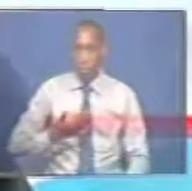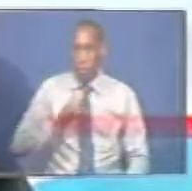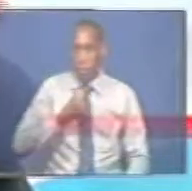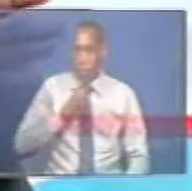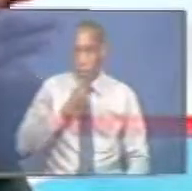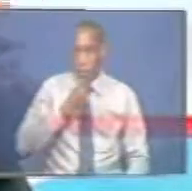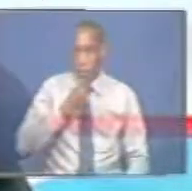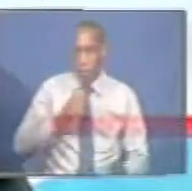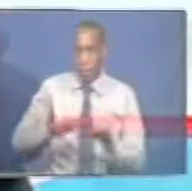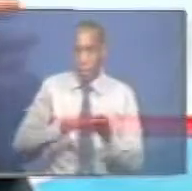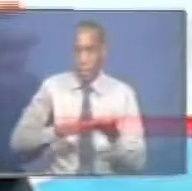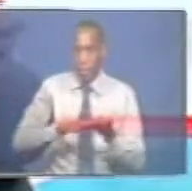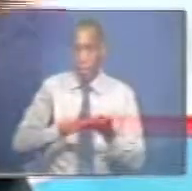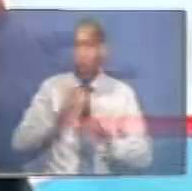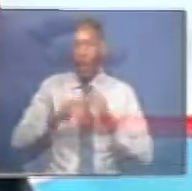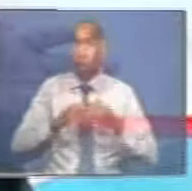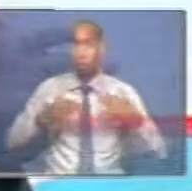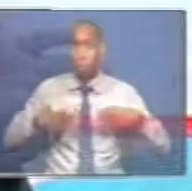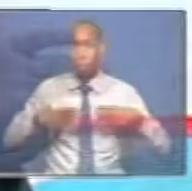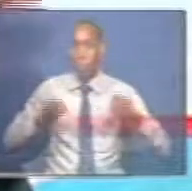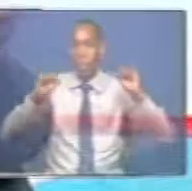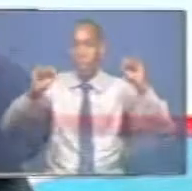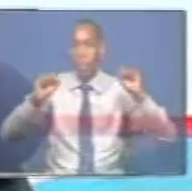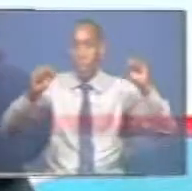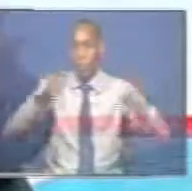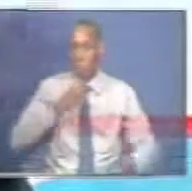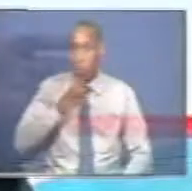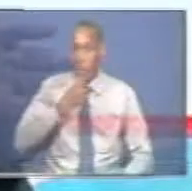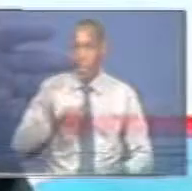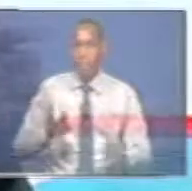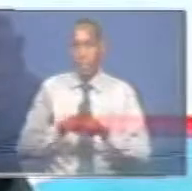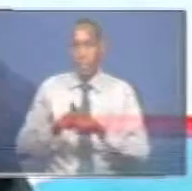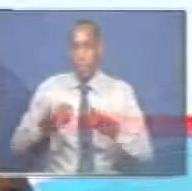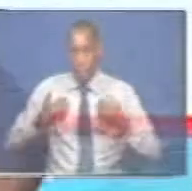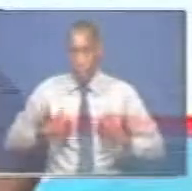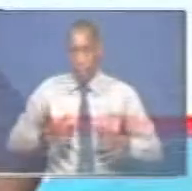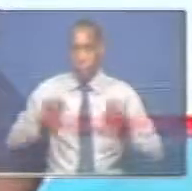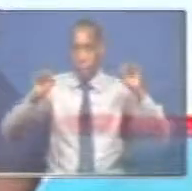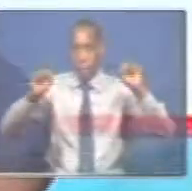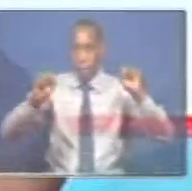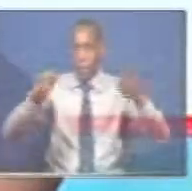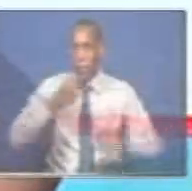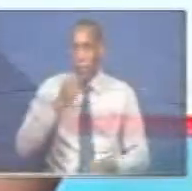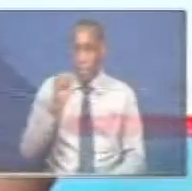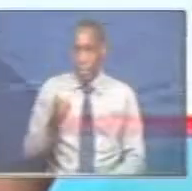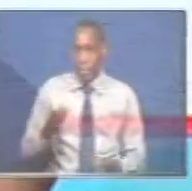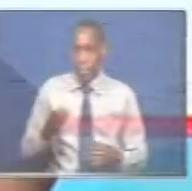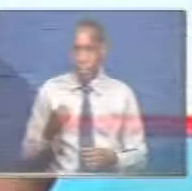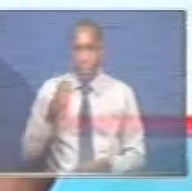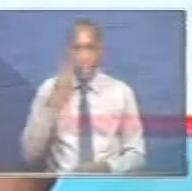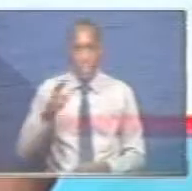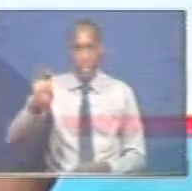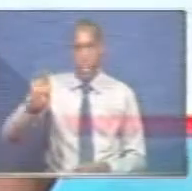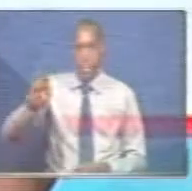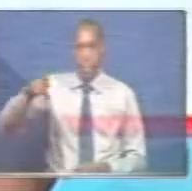based on the wave, like everybody supporting Gor Mahia. So I'm going to support Gor Mahia. But there should be that, if you look at English Premier League, for instance,